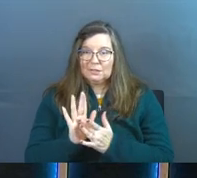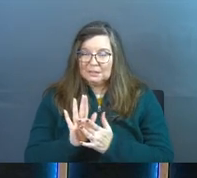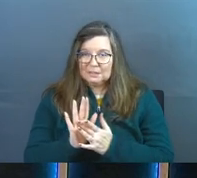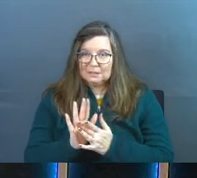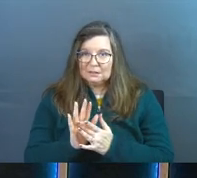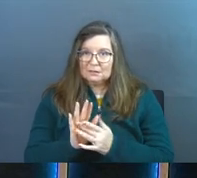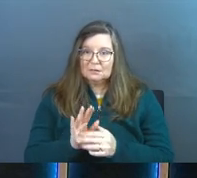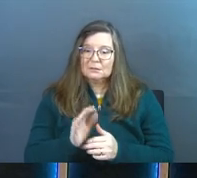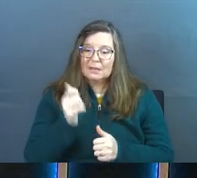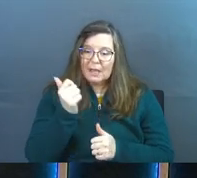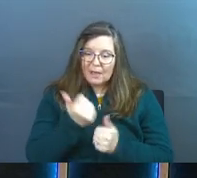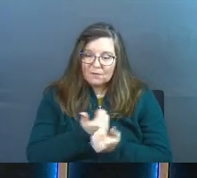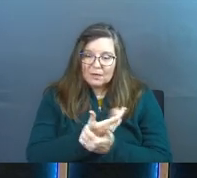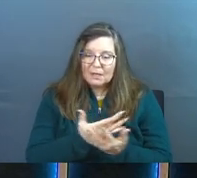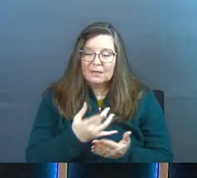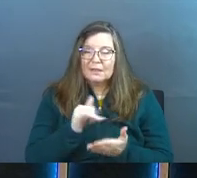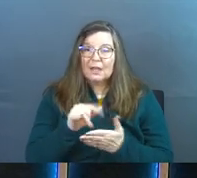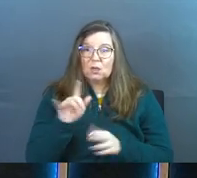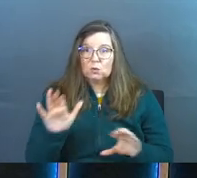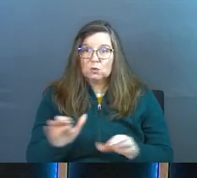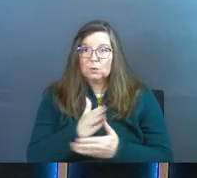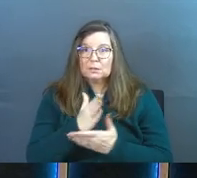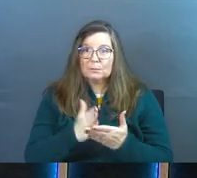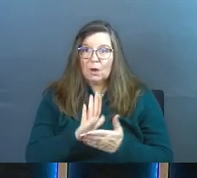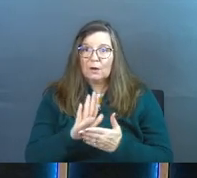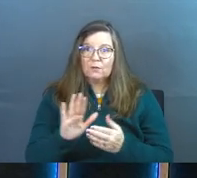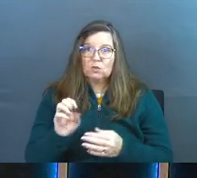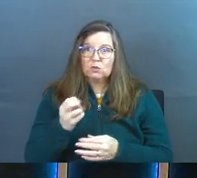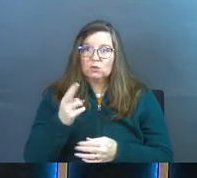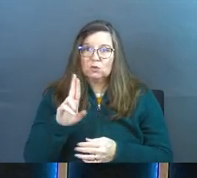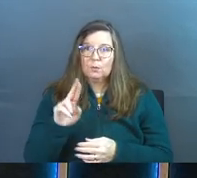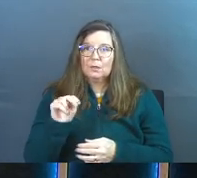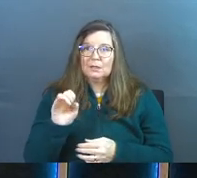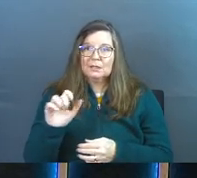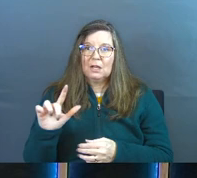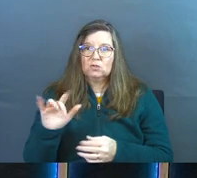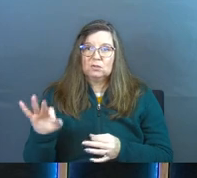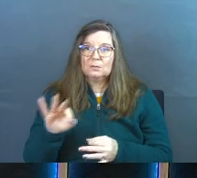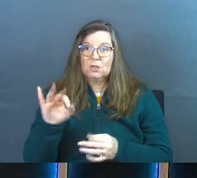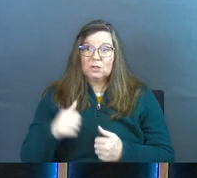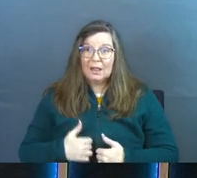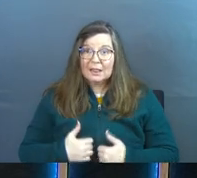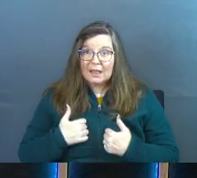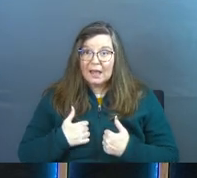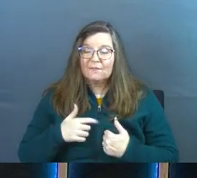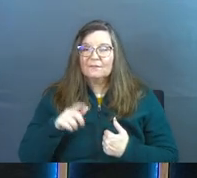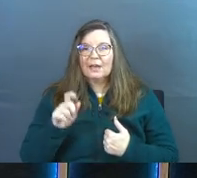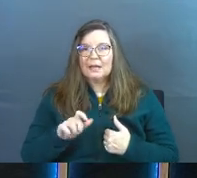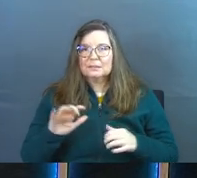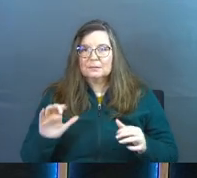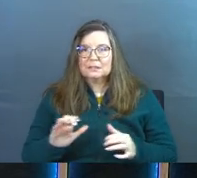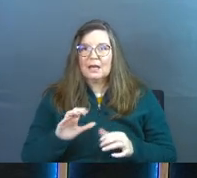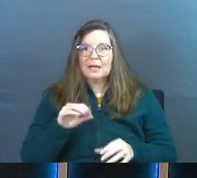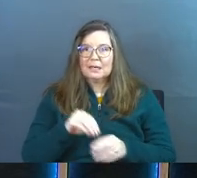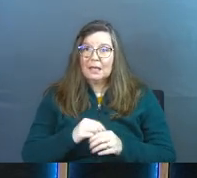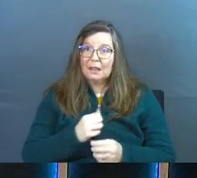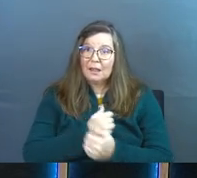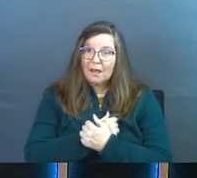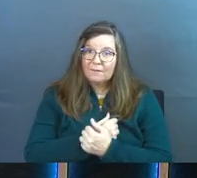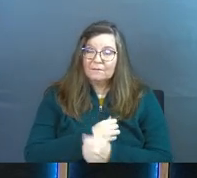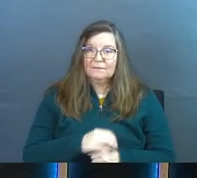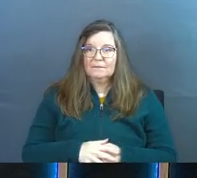Jesus. Everything that you do as part of your supernatural spiritual life has to be done in